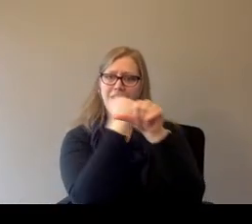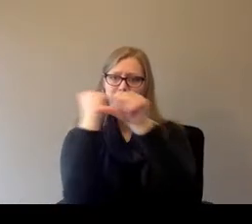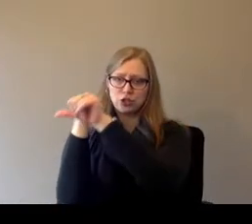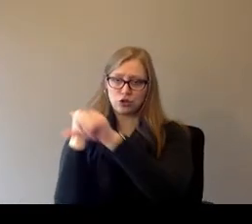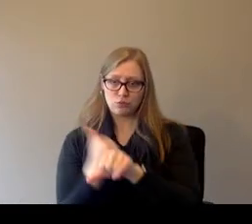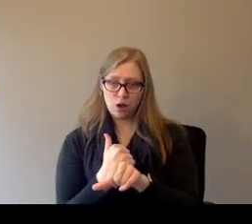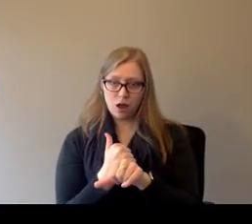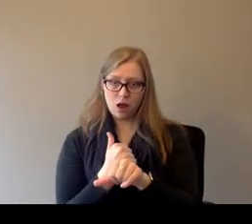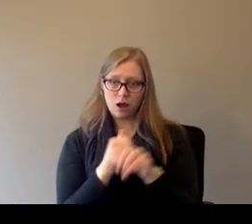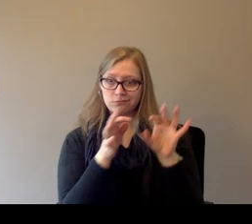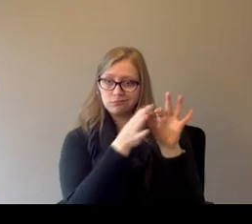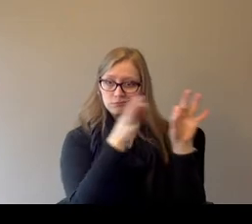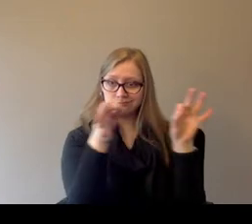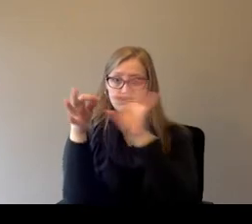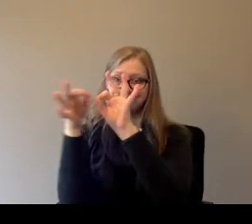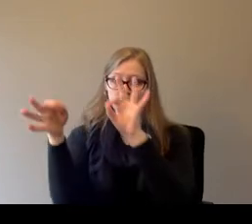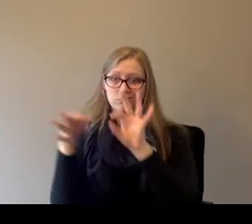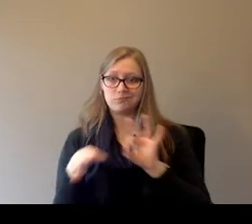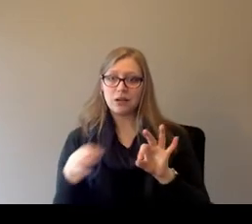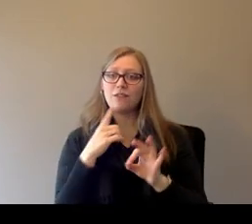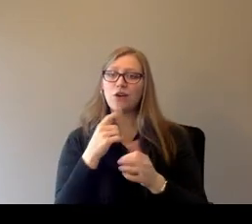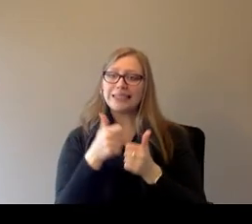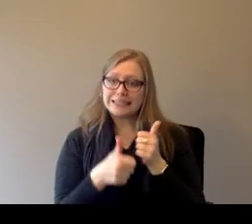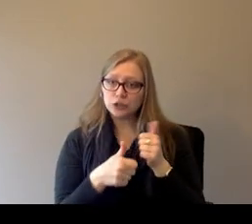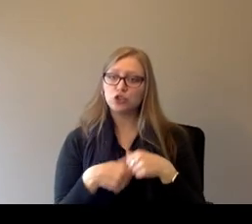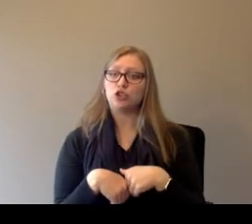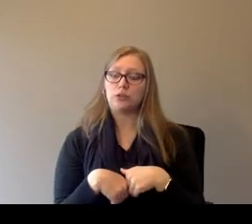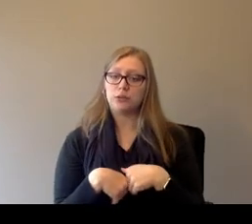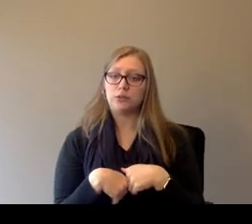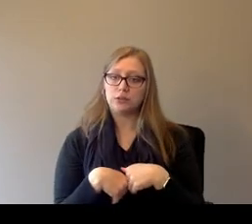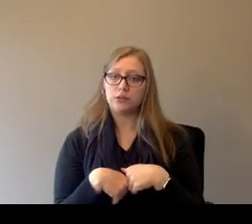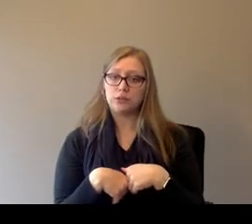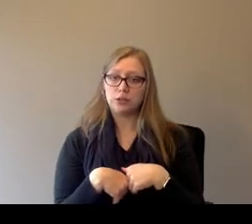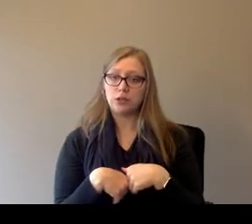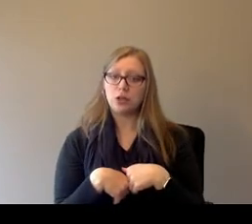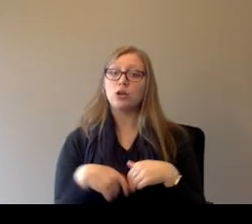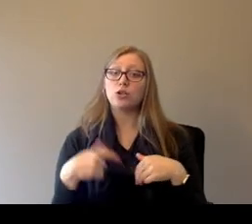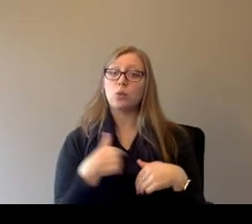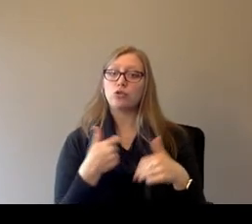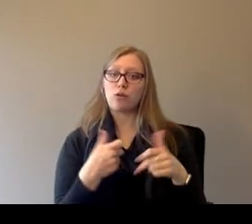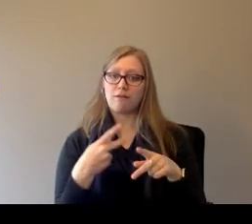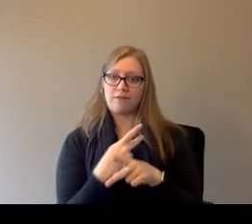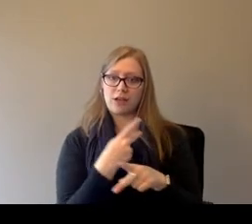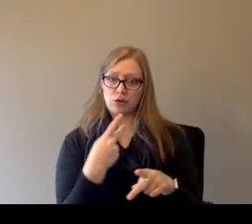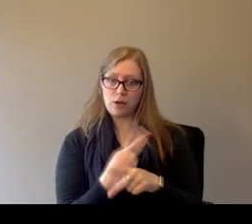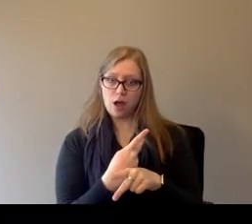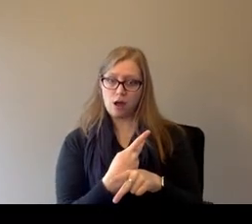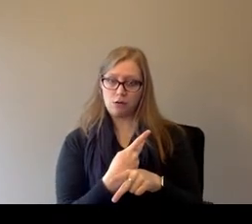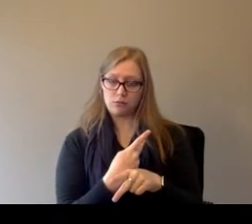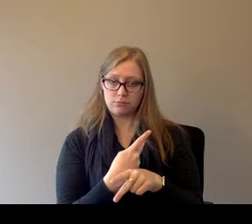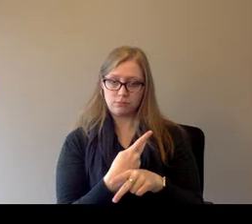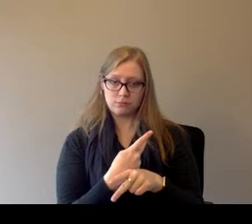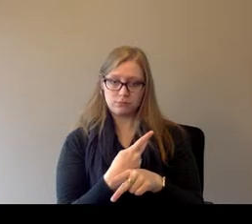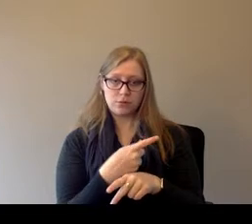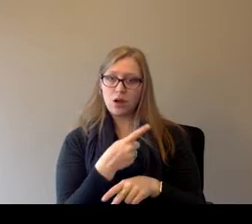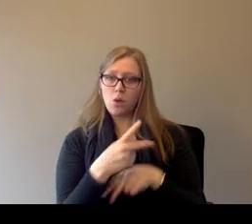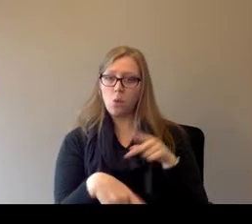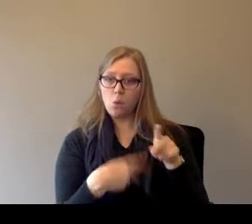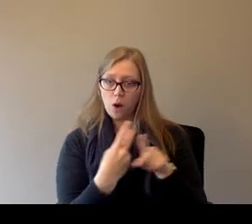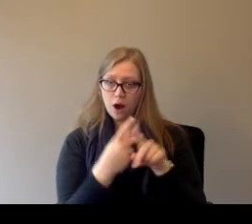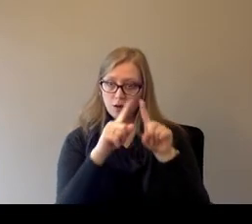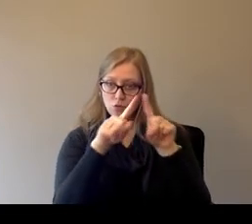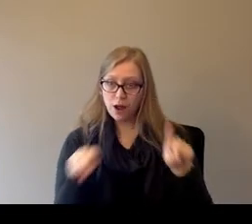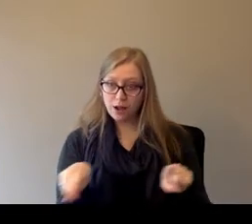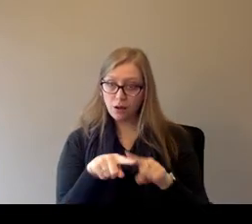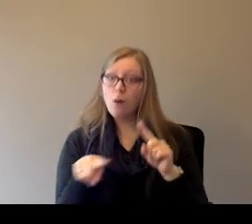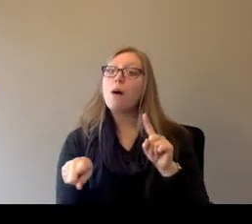the value of x, and then what are the side lengths for all three sides. So the key here